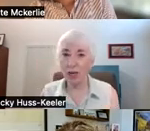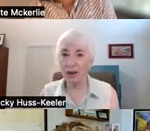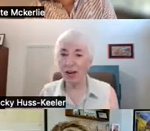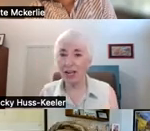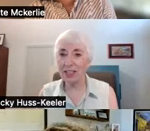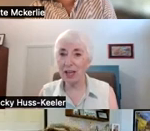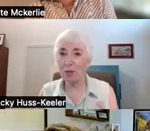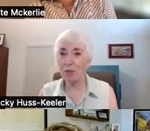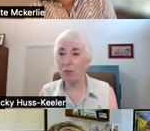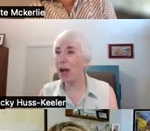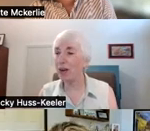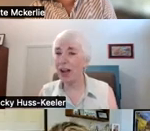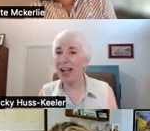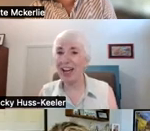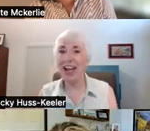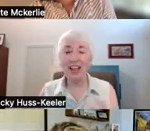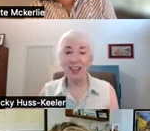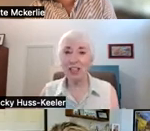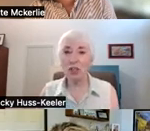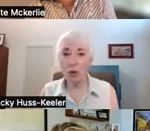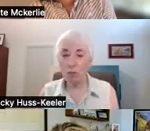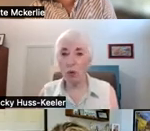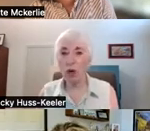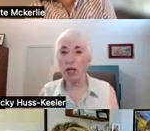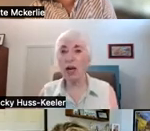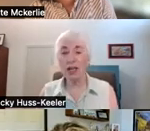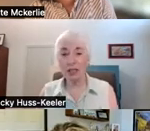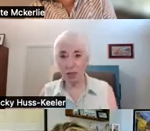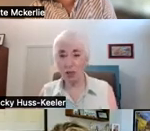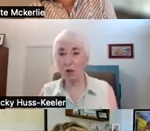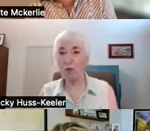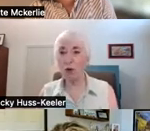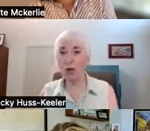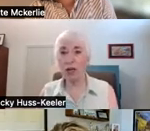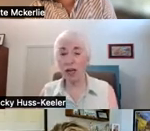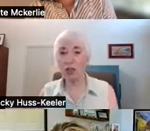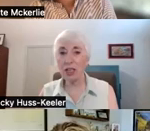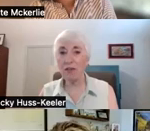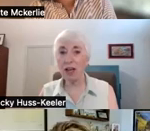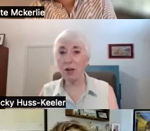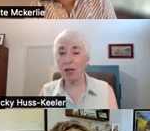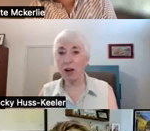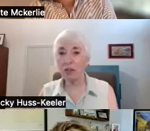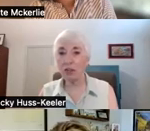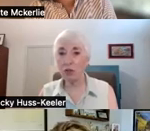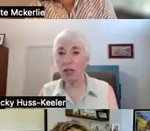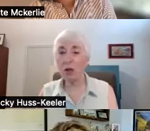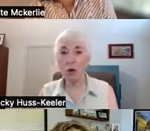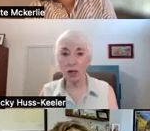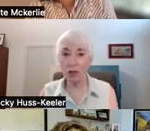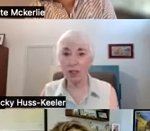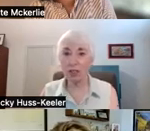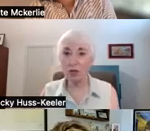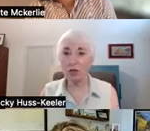their career. And I guess coming from higher ed, that's so important, as I mentioned before, to not just have anybody off the